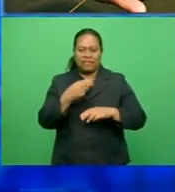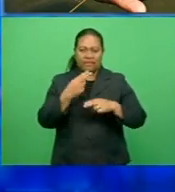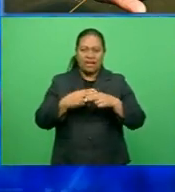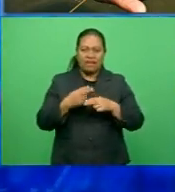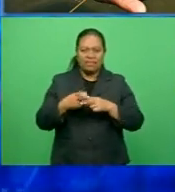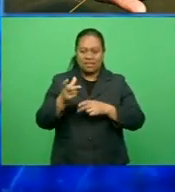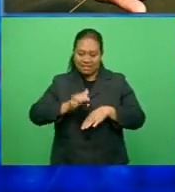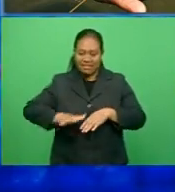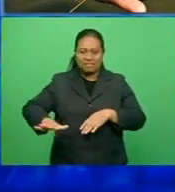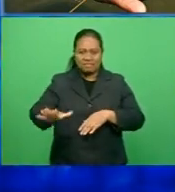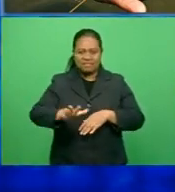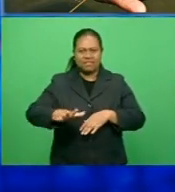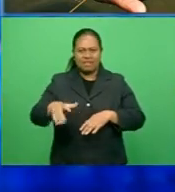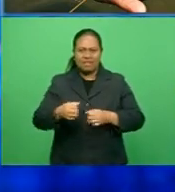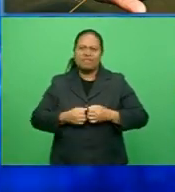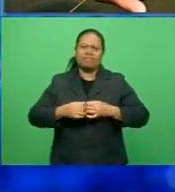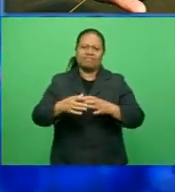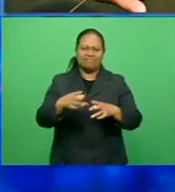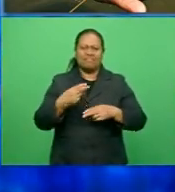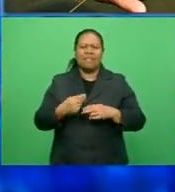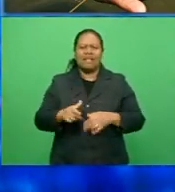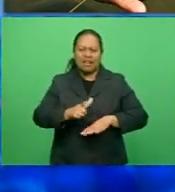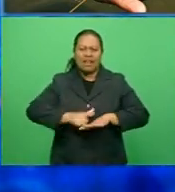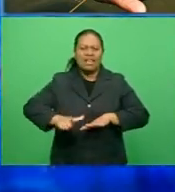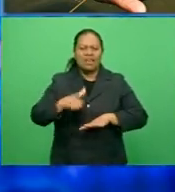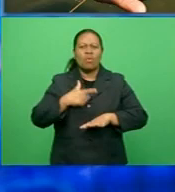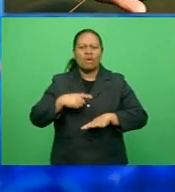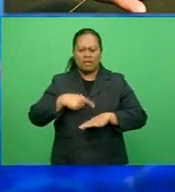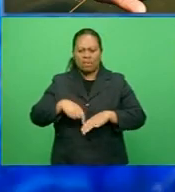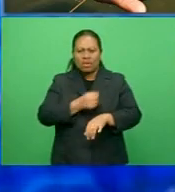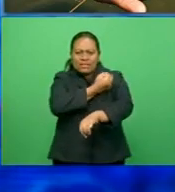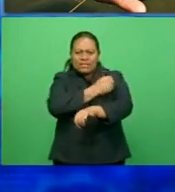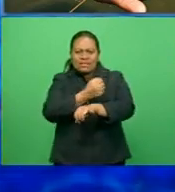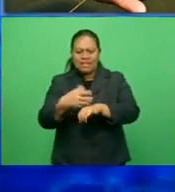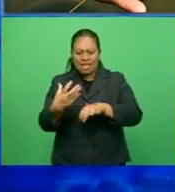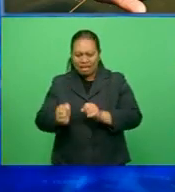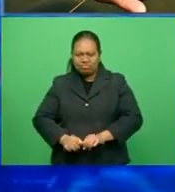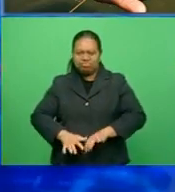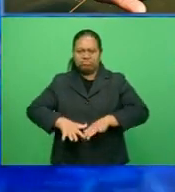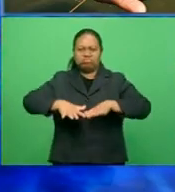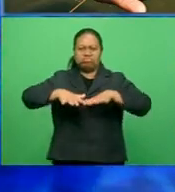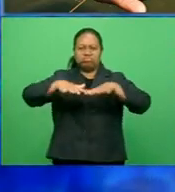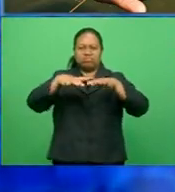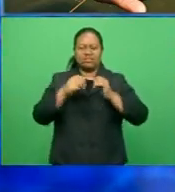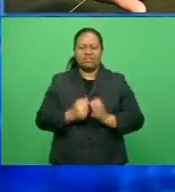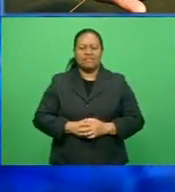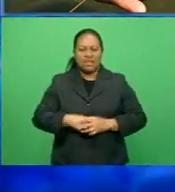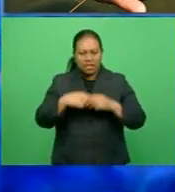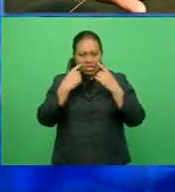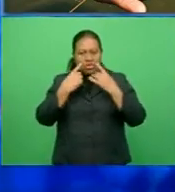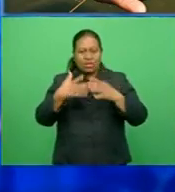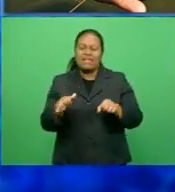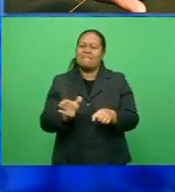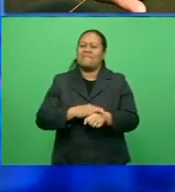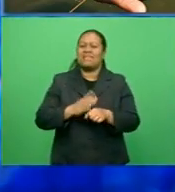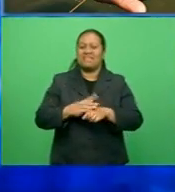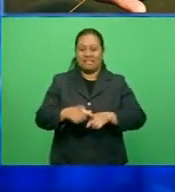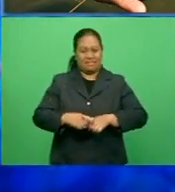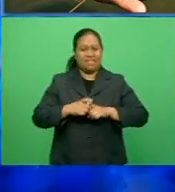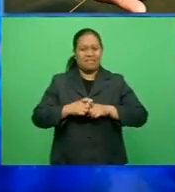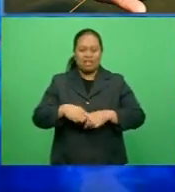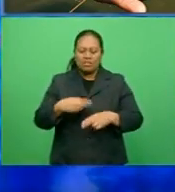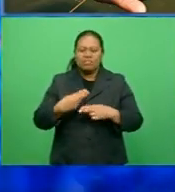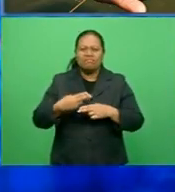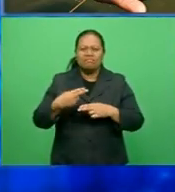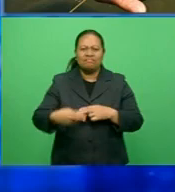in the area have lost their land because of sea flooding. Korelavusau adds seawater inundation has made it difficult to plant rice